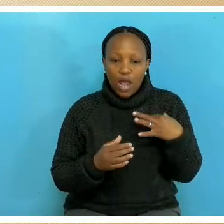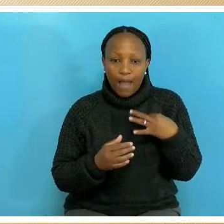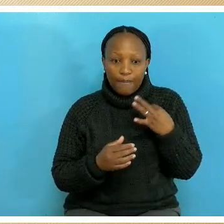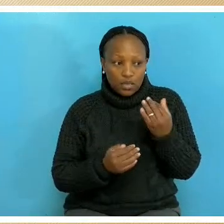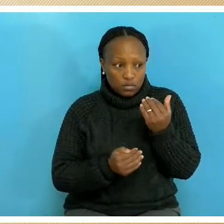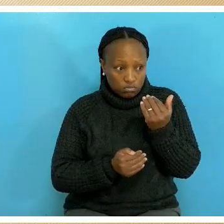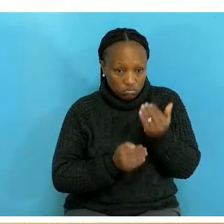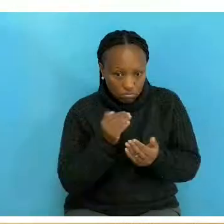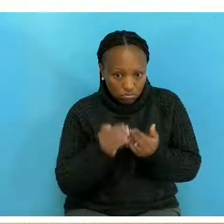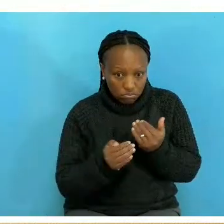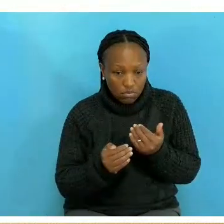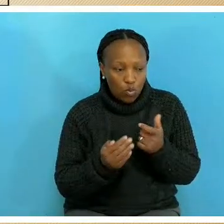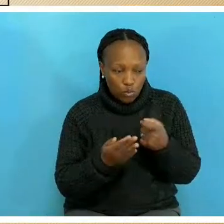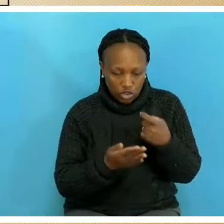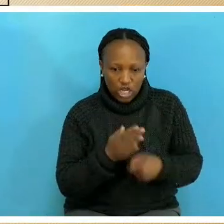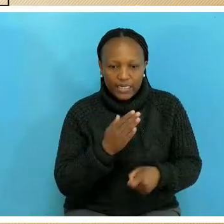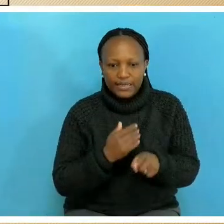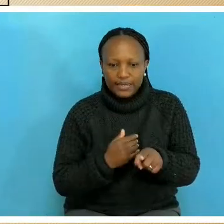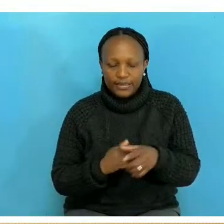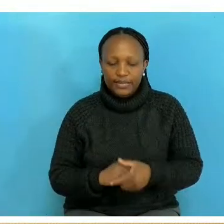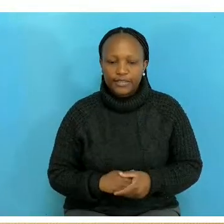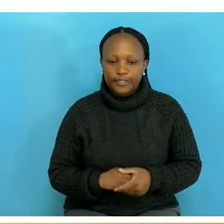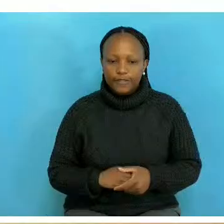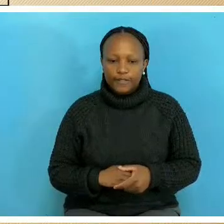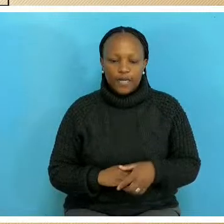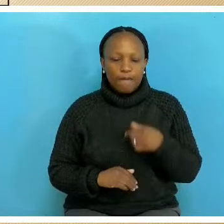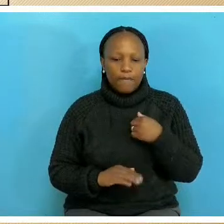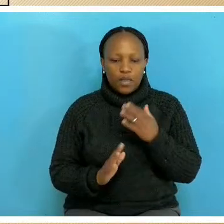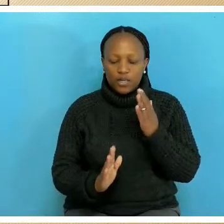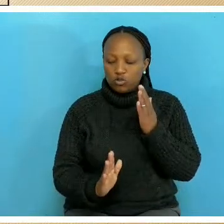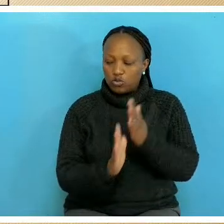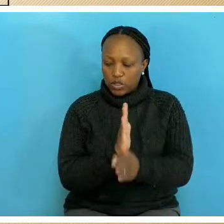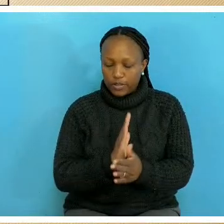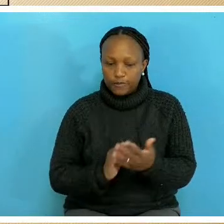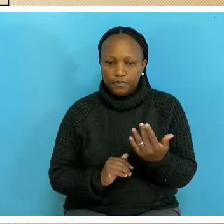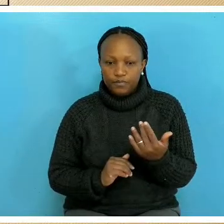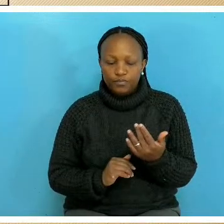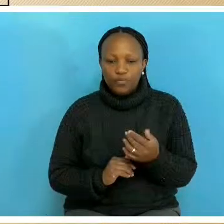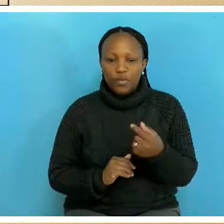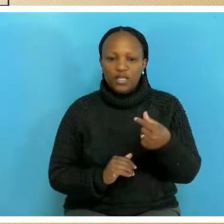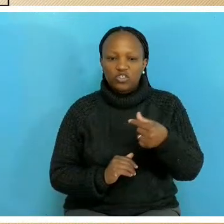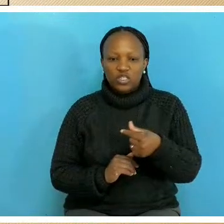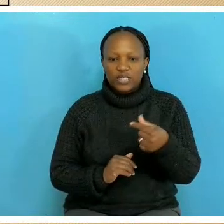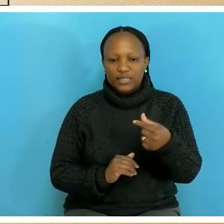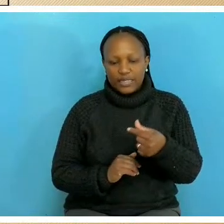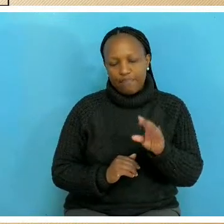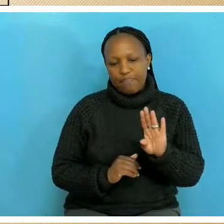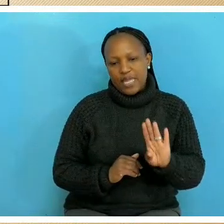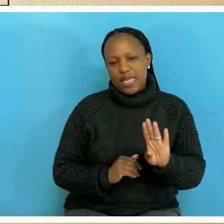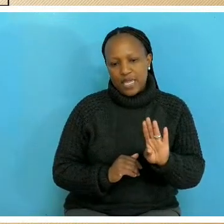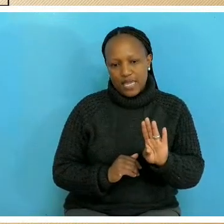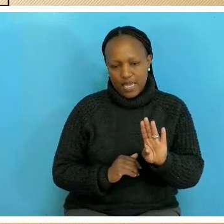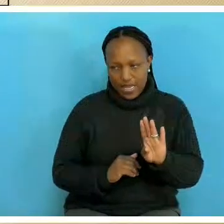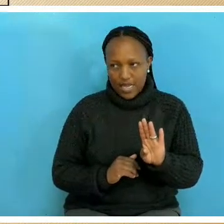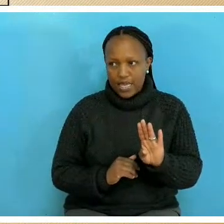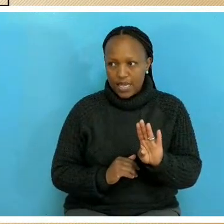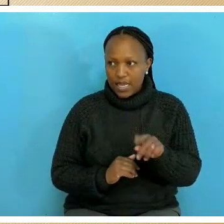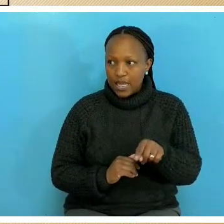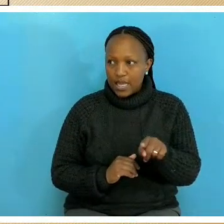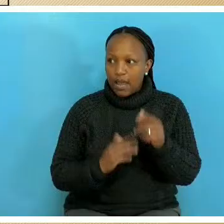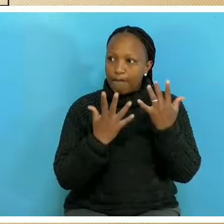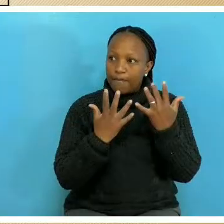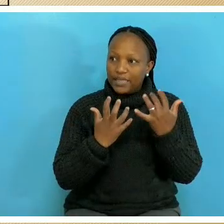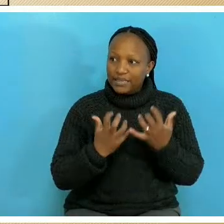applications. I will go straight. So DGB's budget for the year, mainly because we